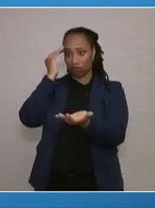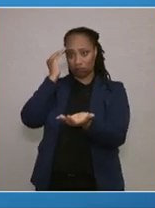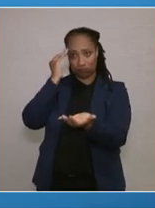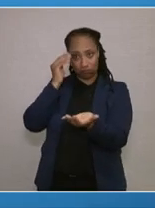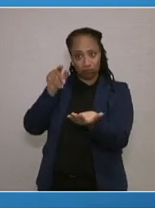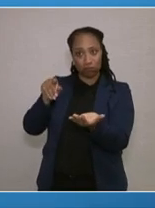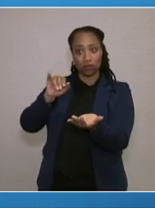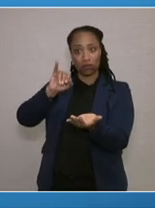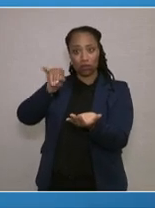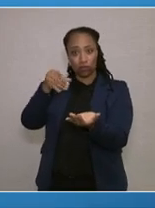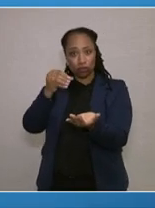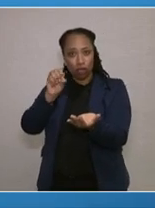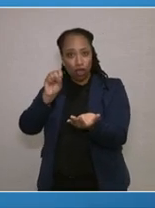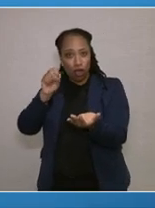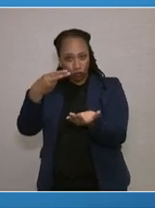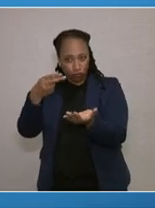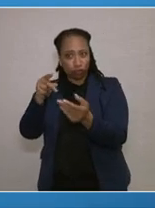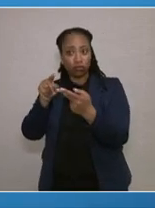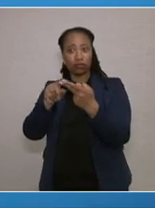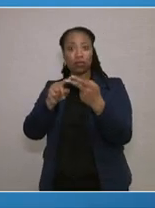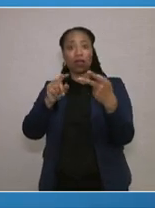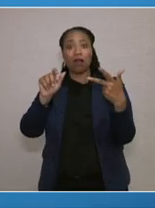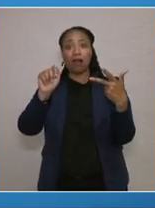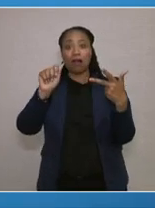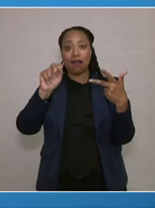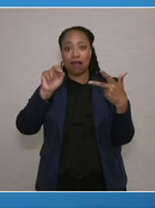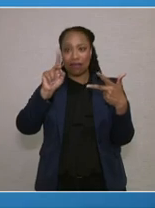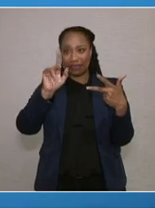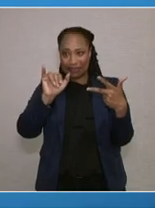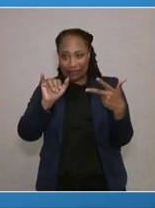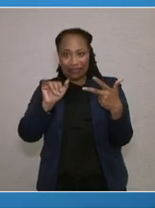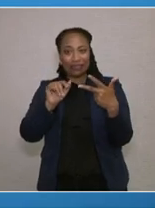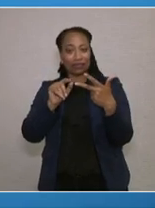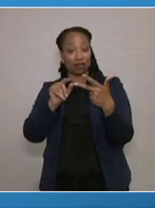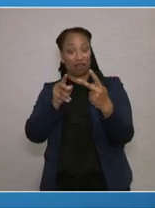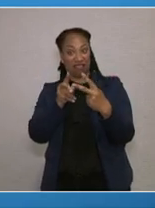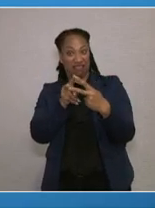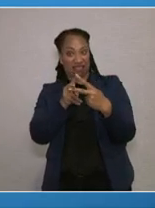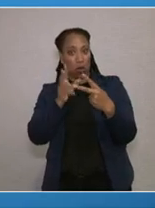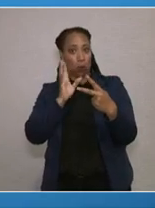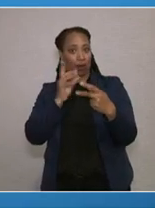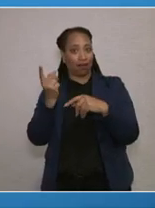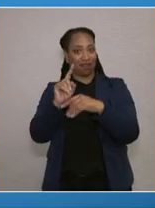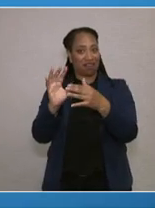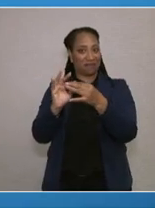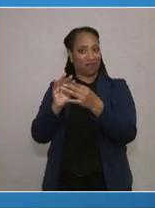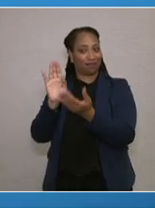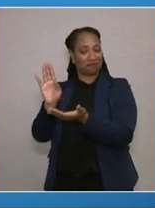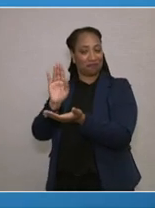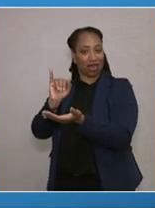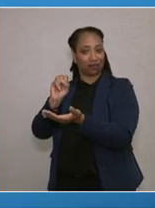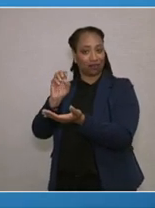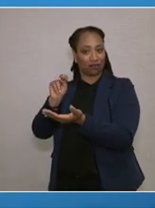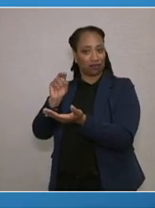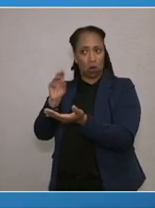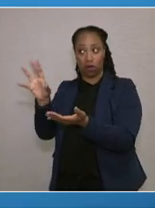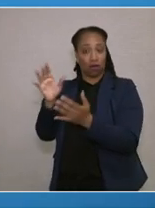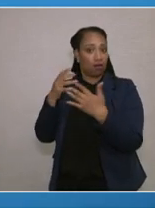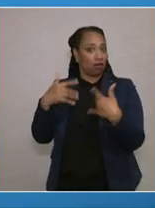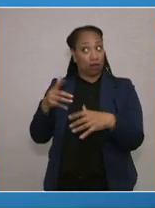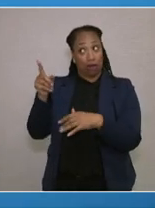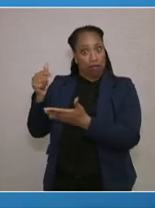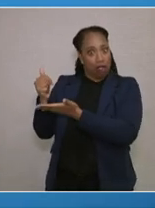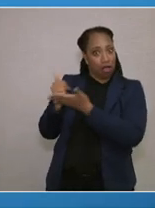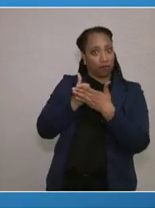Commanders team that has really brought a breath of fresh air back to our team. And